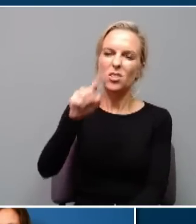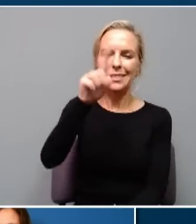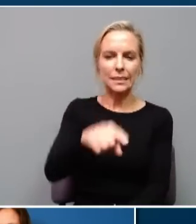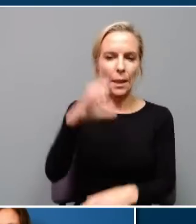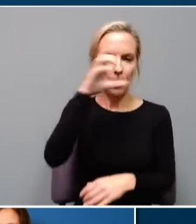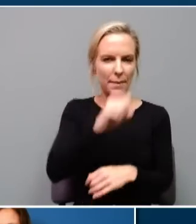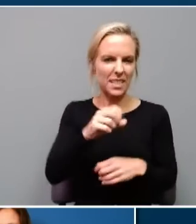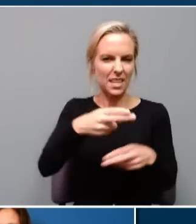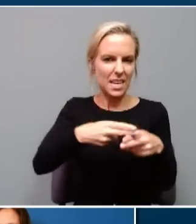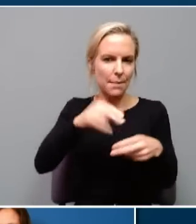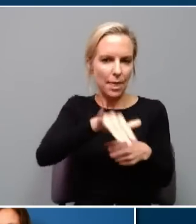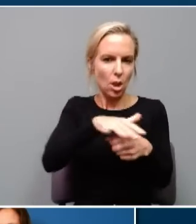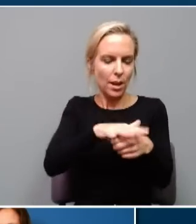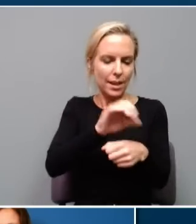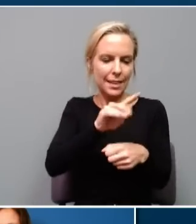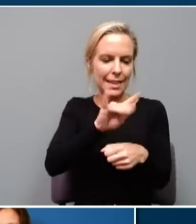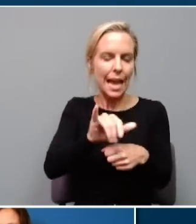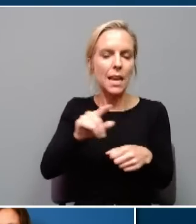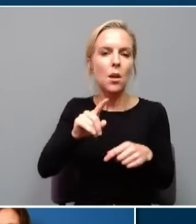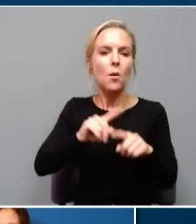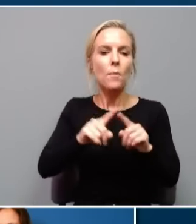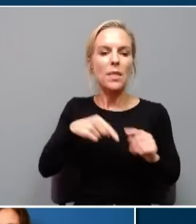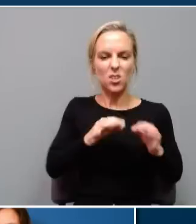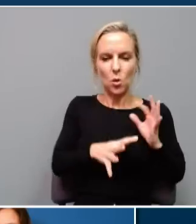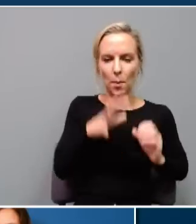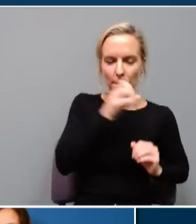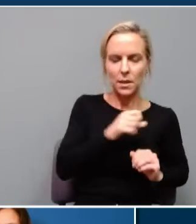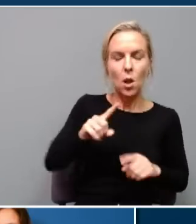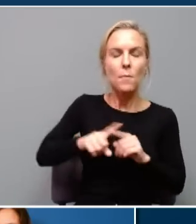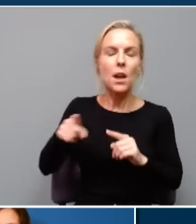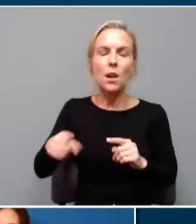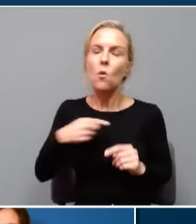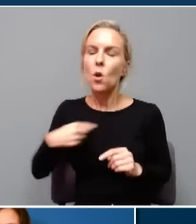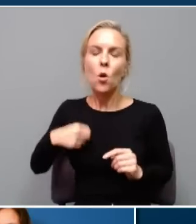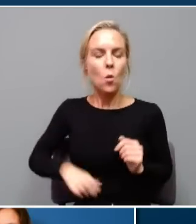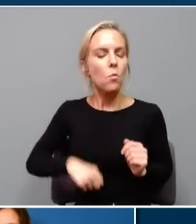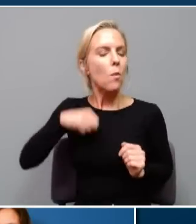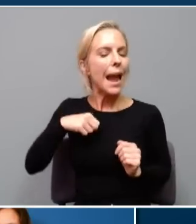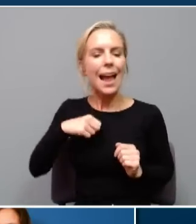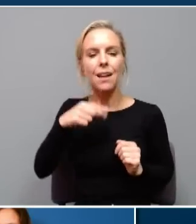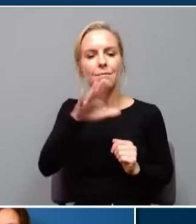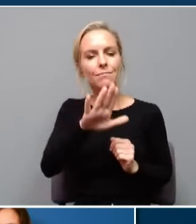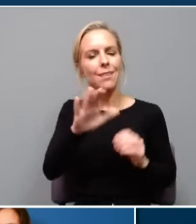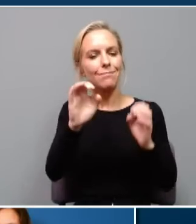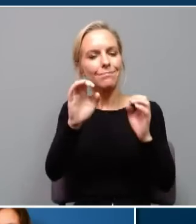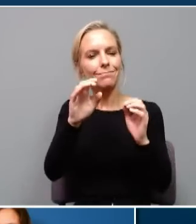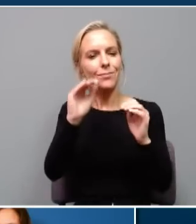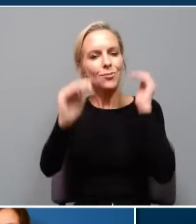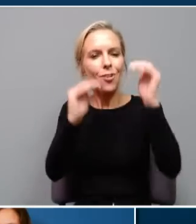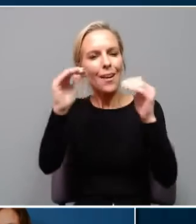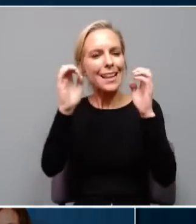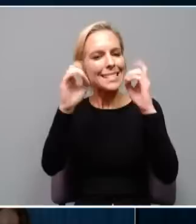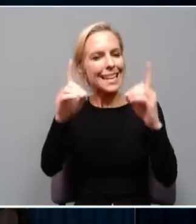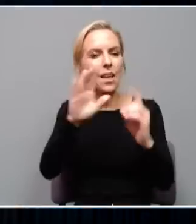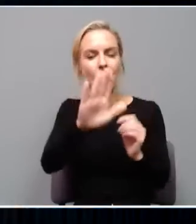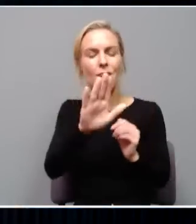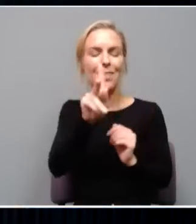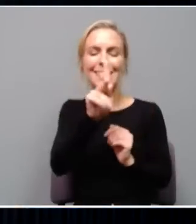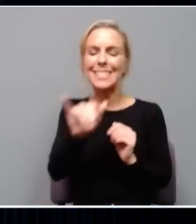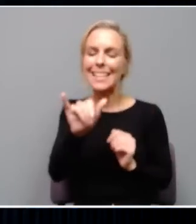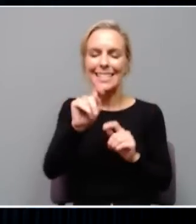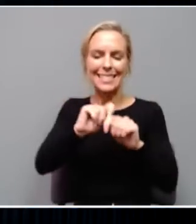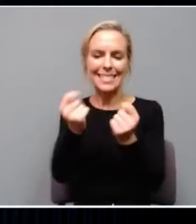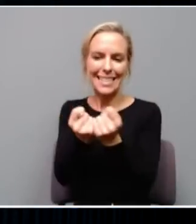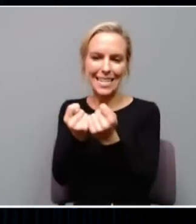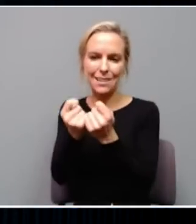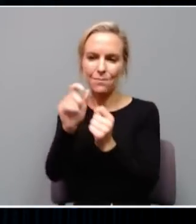of each and every one of them. They are our adult education champions. They're also Team Kentucky All-Stars. All right, with that, we'll